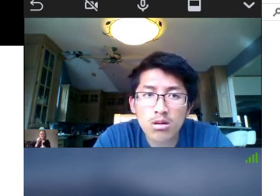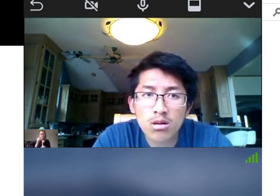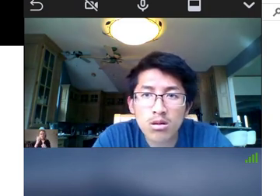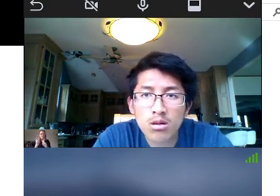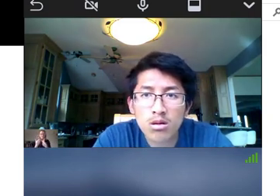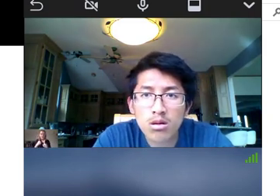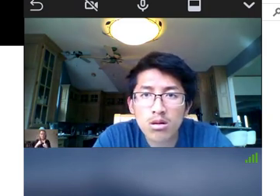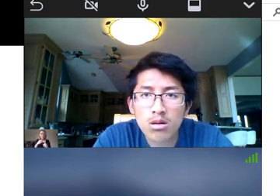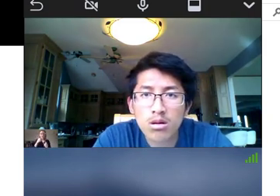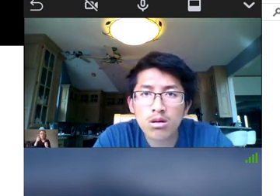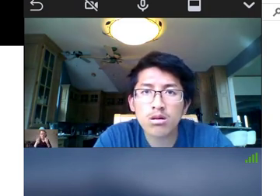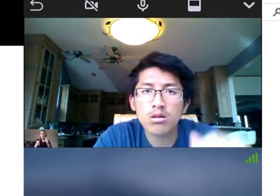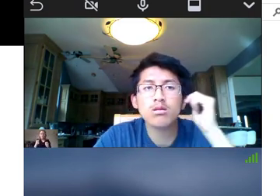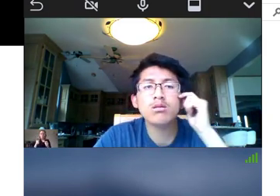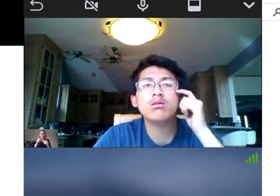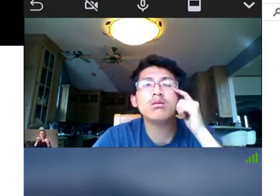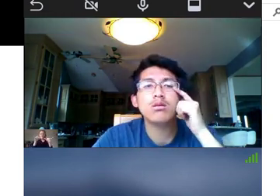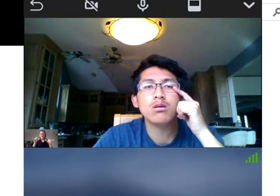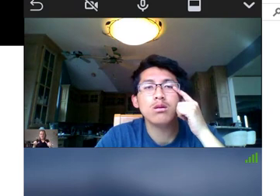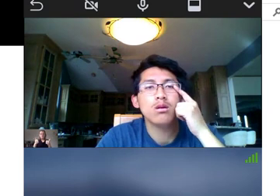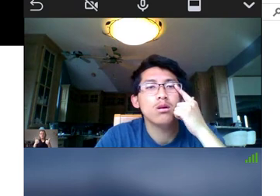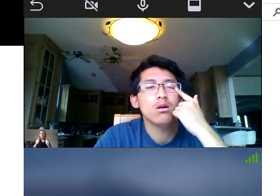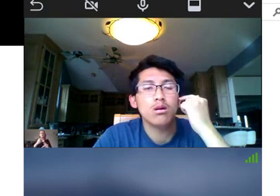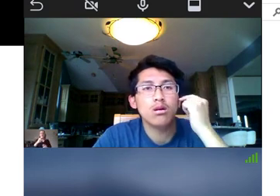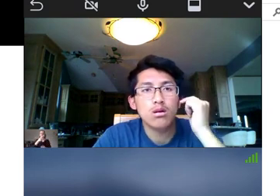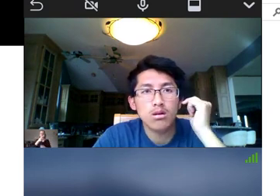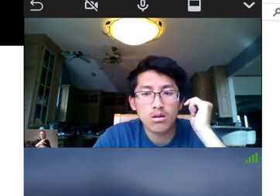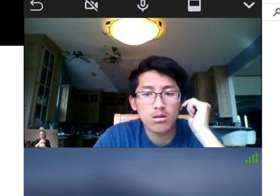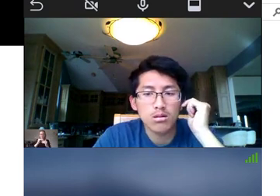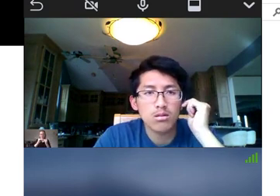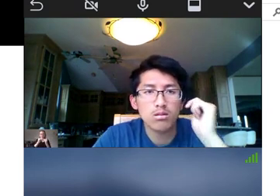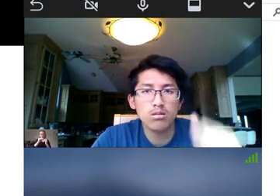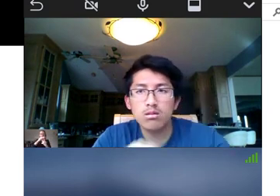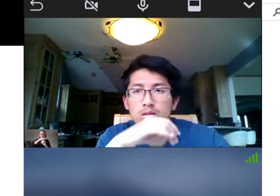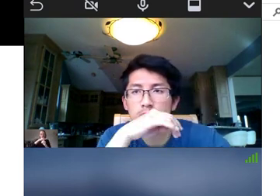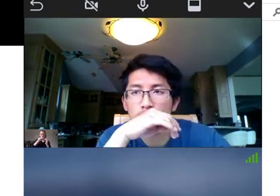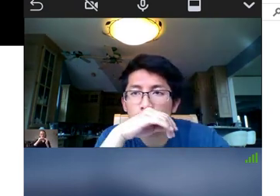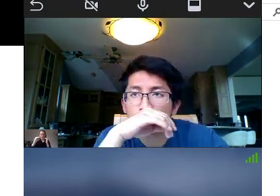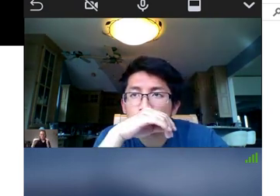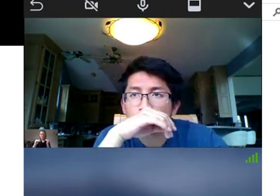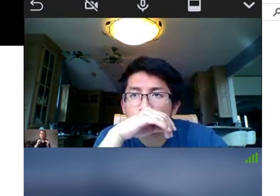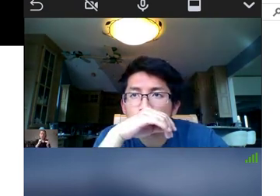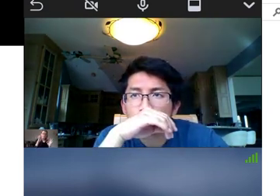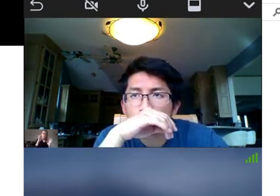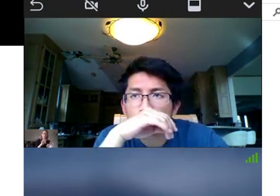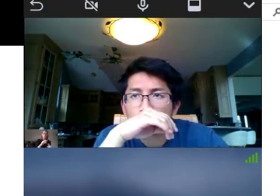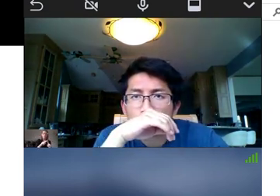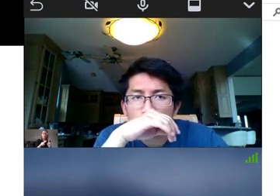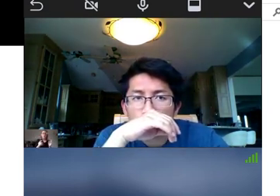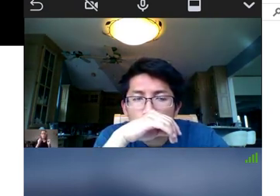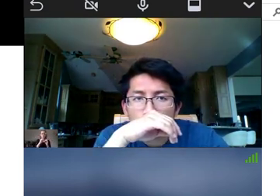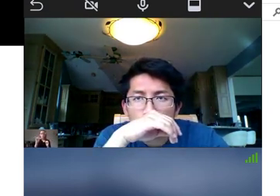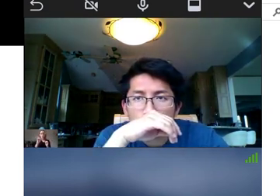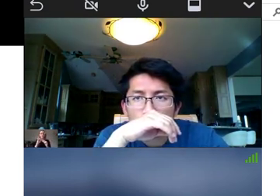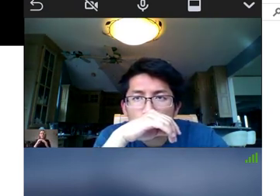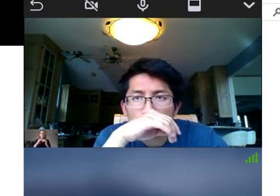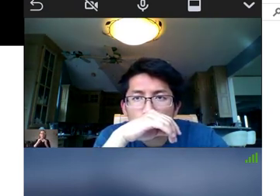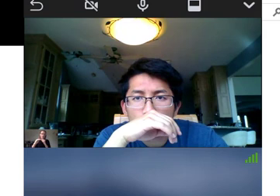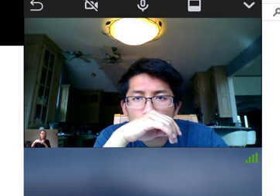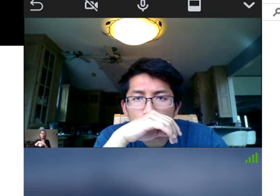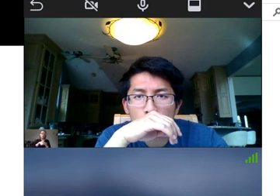perfect, but it's certainly more like a constant surface temperature than a constant heat flux. So that's the boundary condition we'll